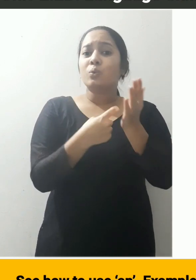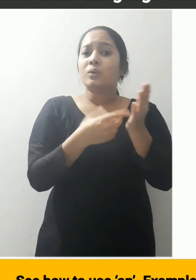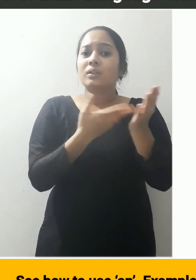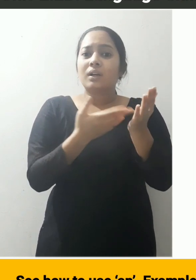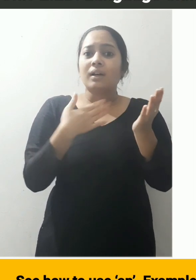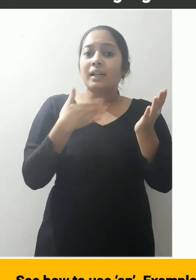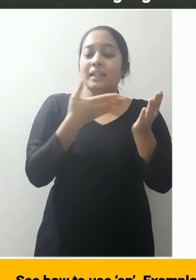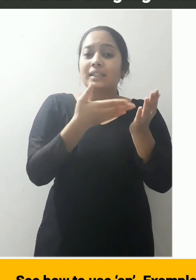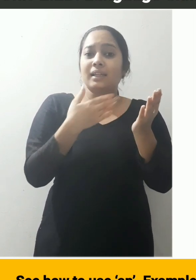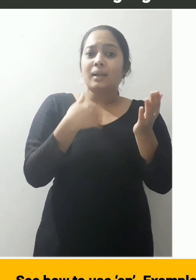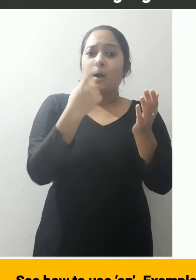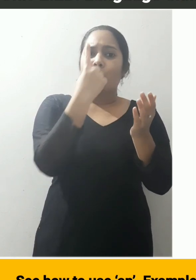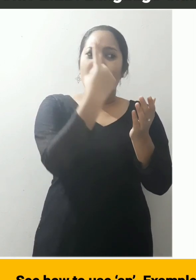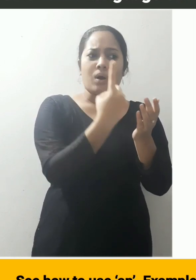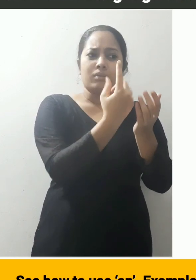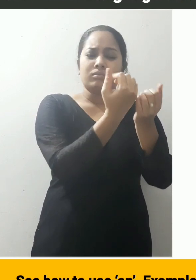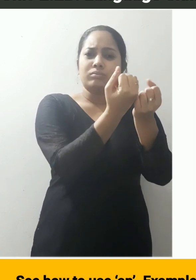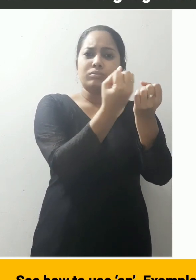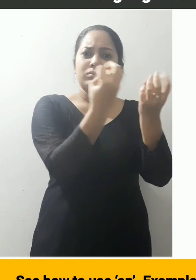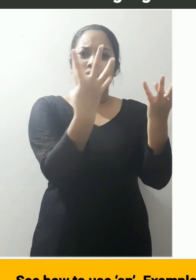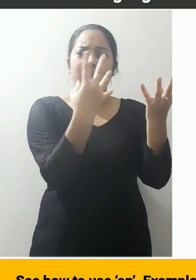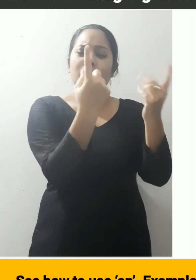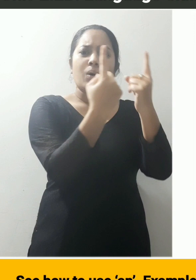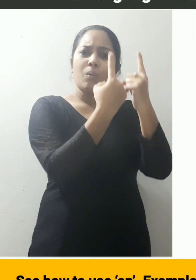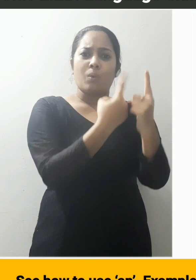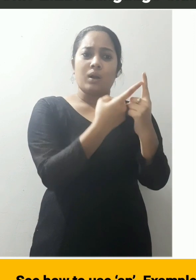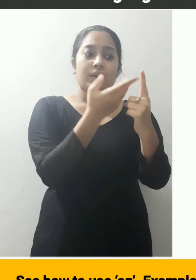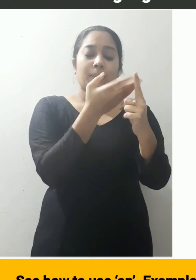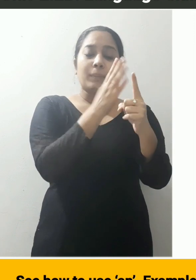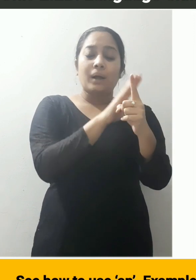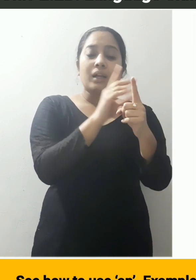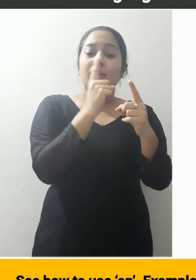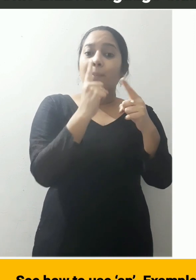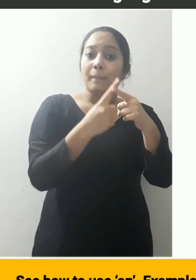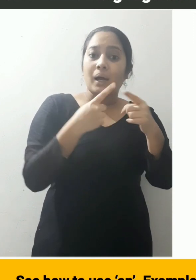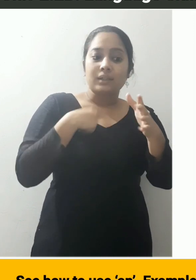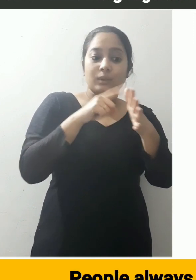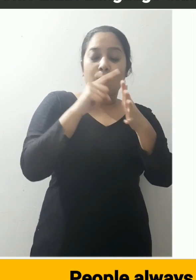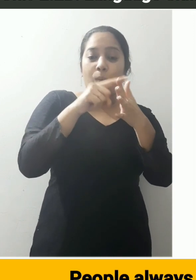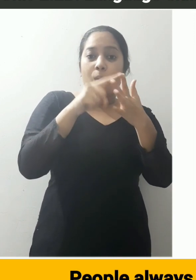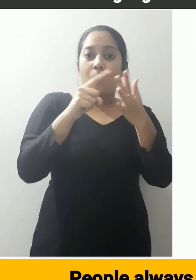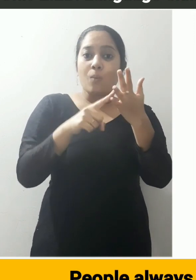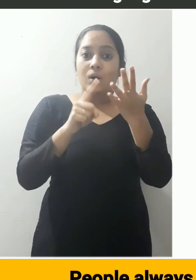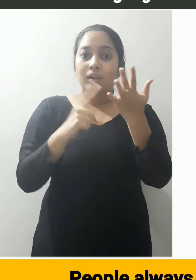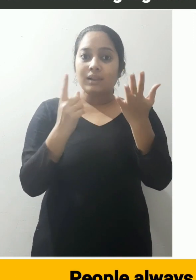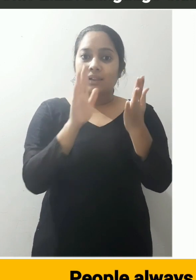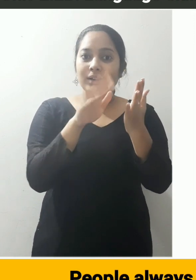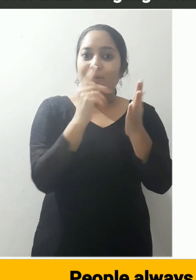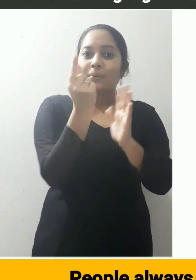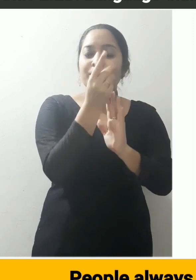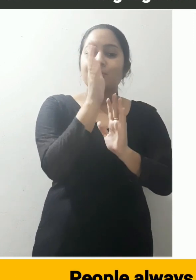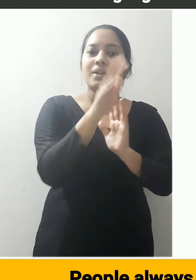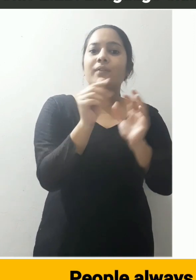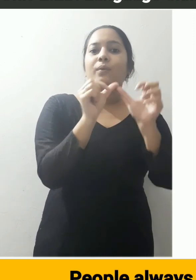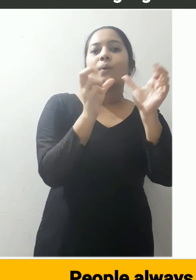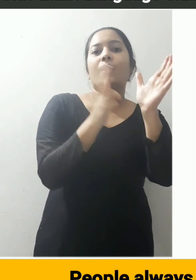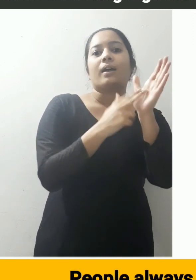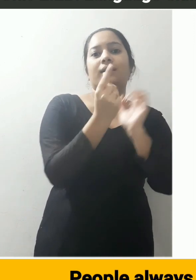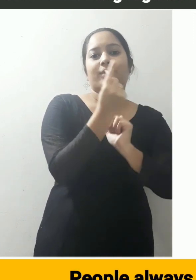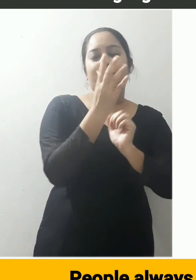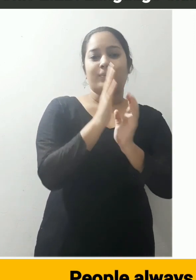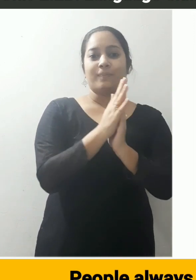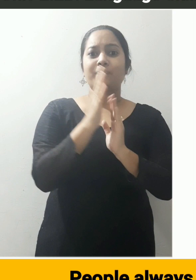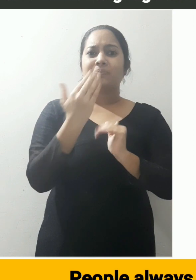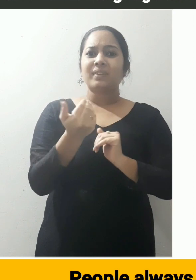the object is one of any and begins with a vowel sound. People always leave out